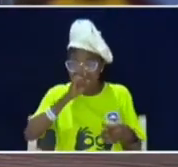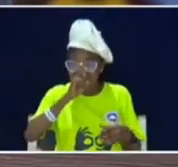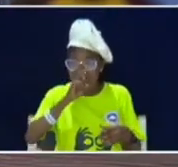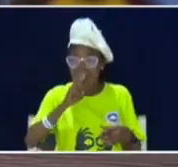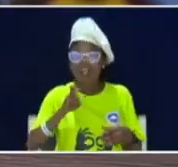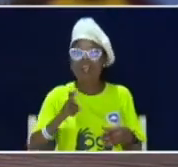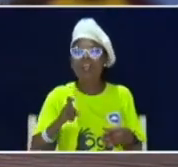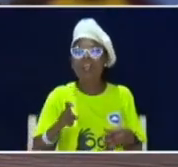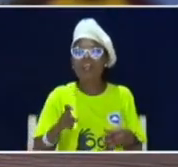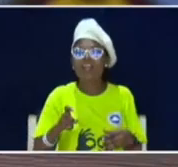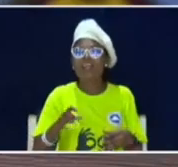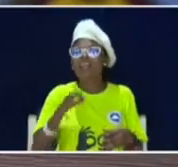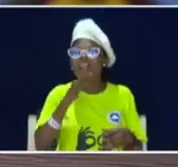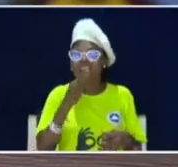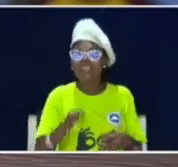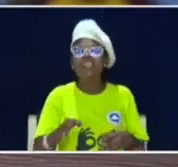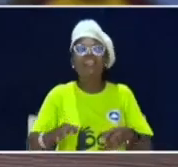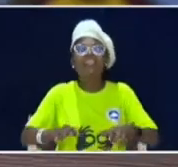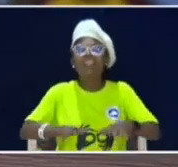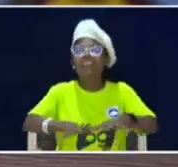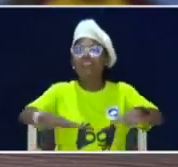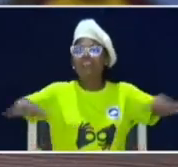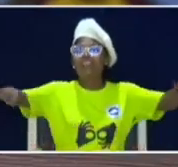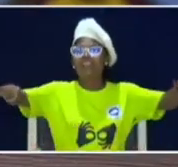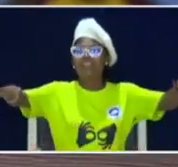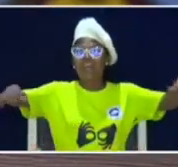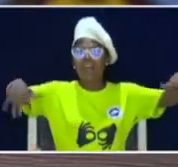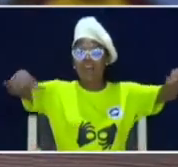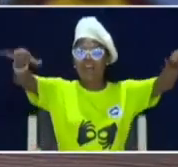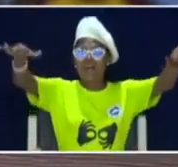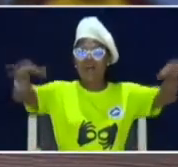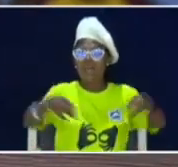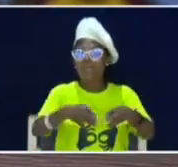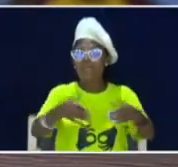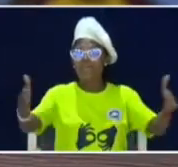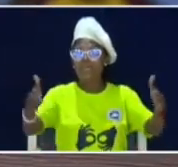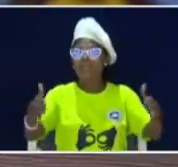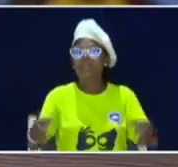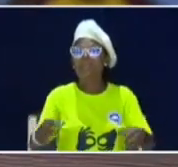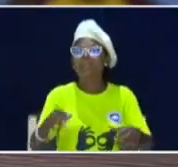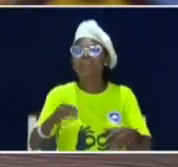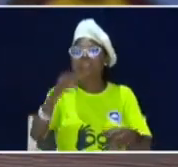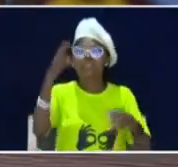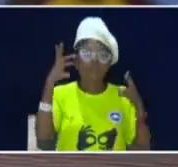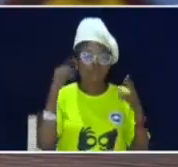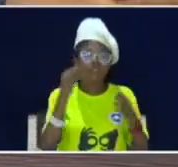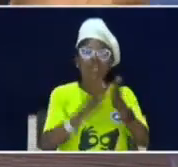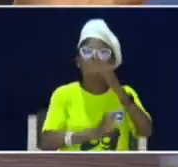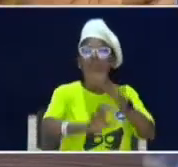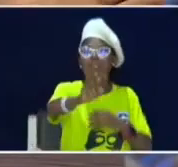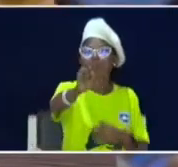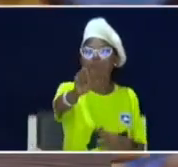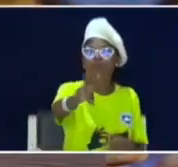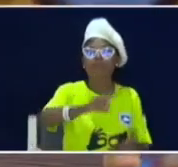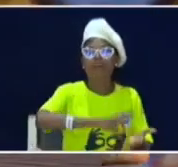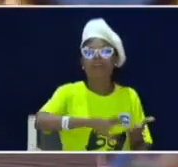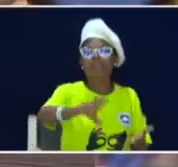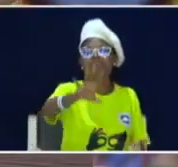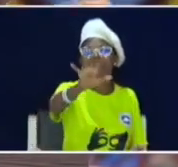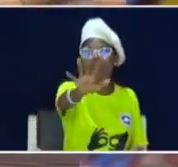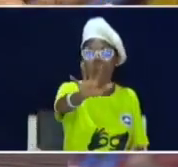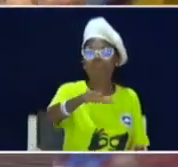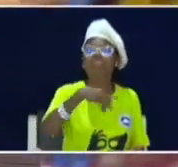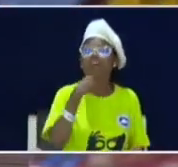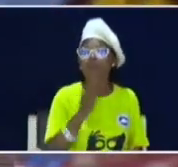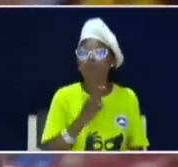old feathers and beak. Hebrews chapter 12 and verse 1. Hebrews chapter 12. And verse 5 tells